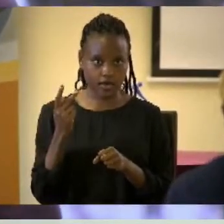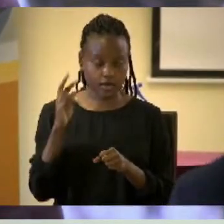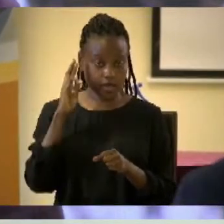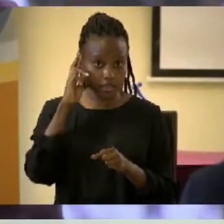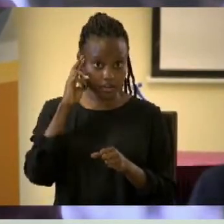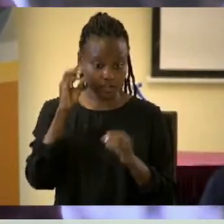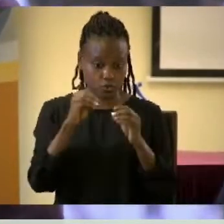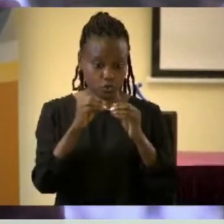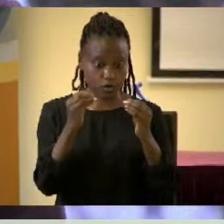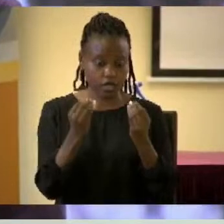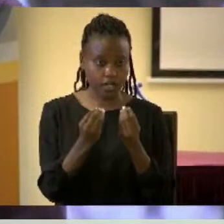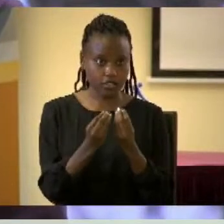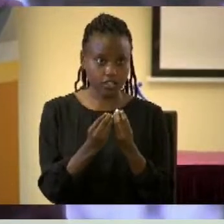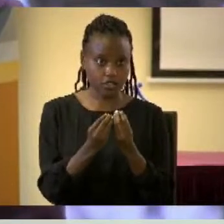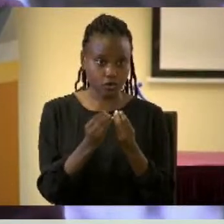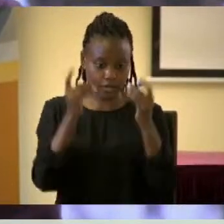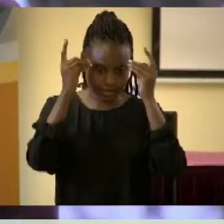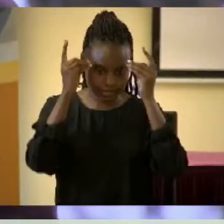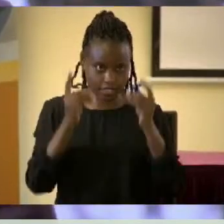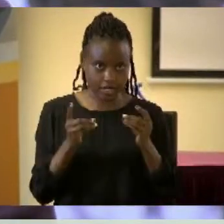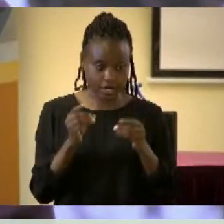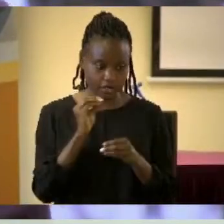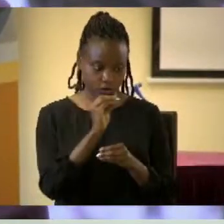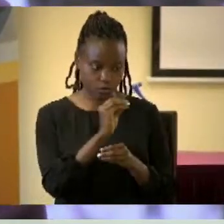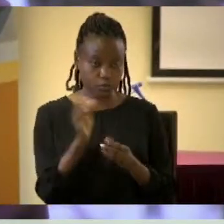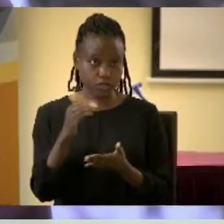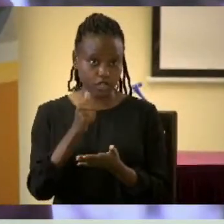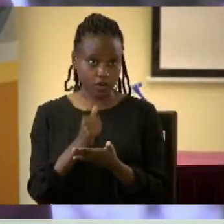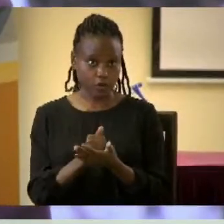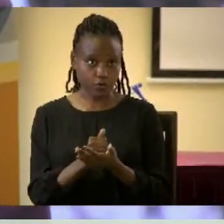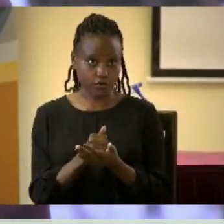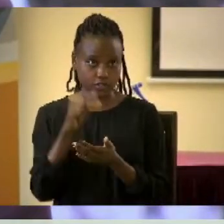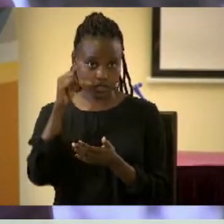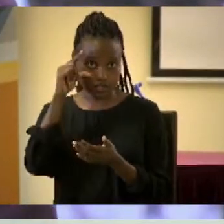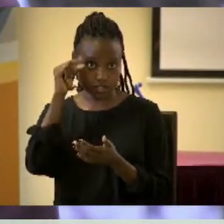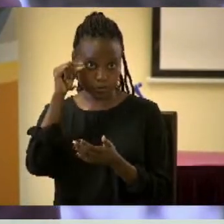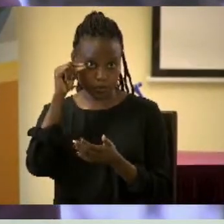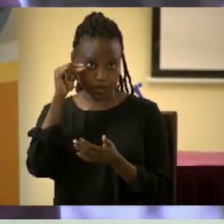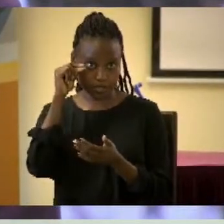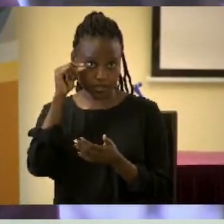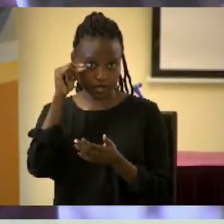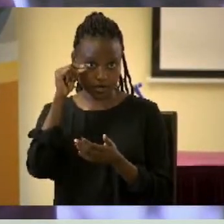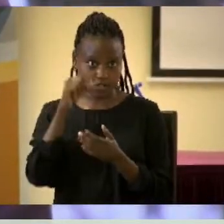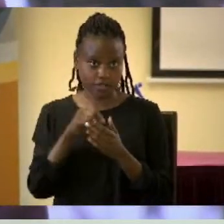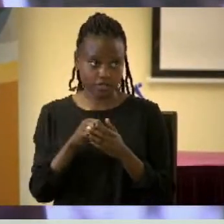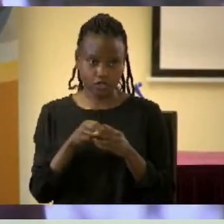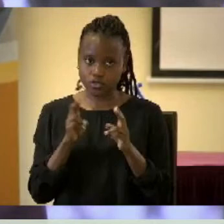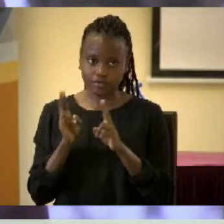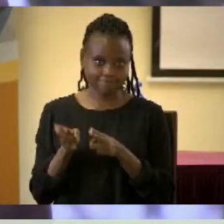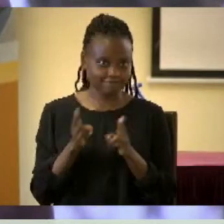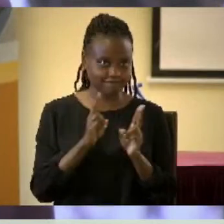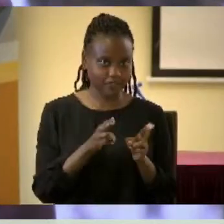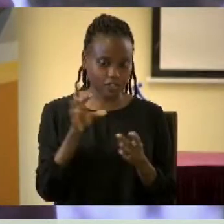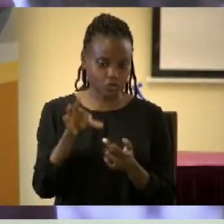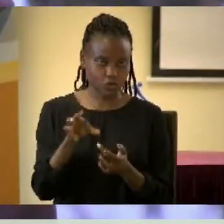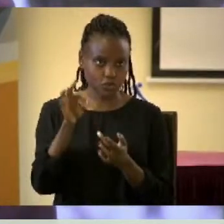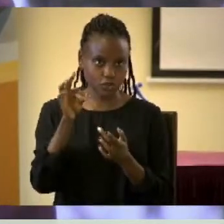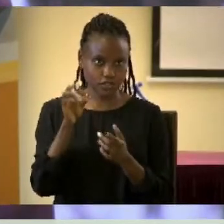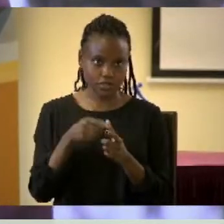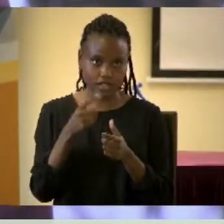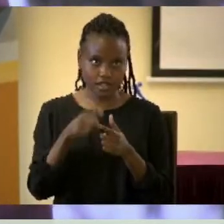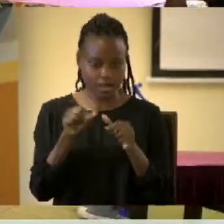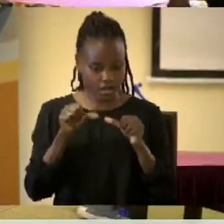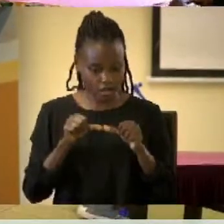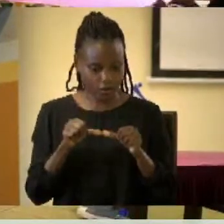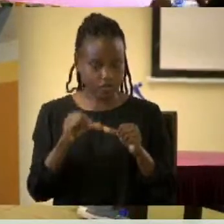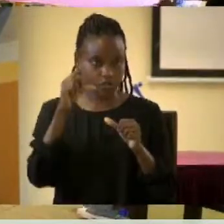organization decided to set up an office in Coast, I was more or less the natural choice for that, and I set up the